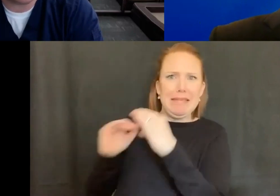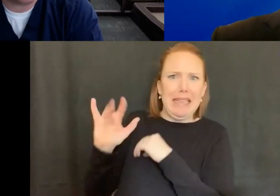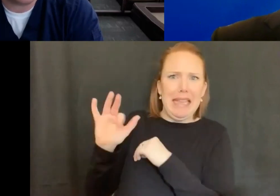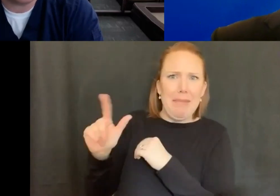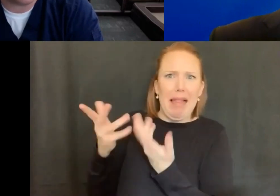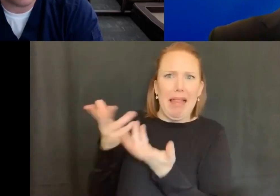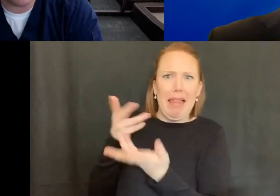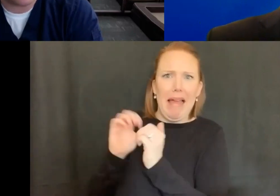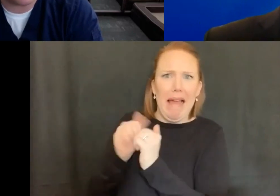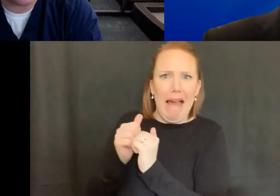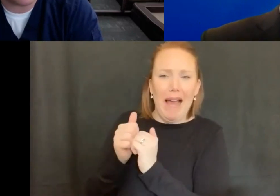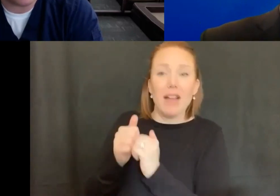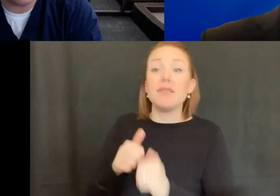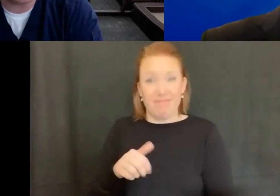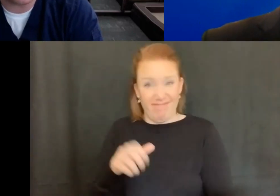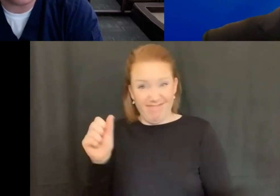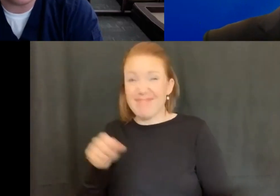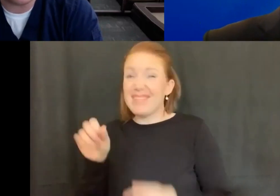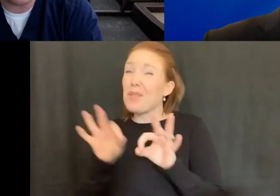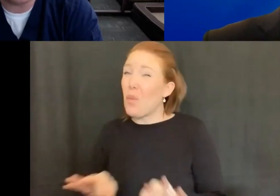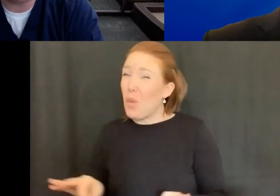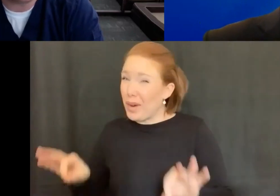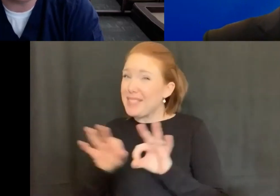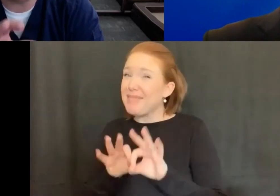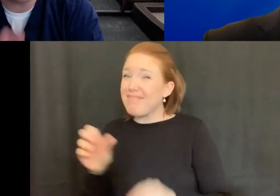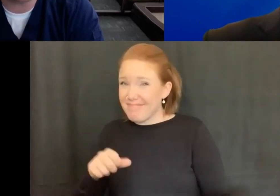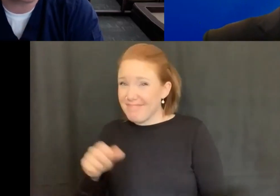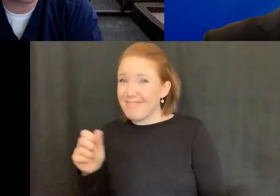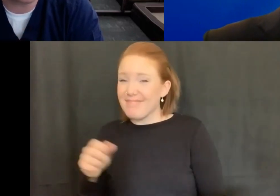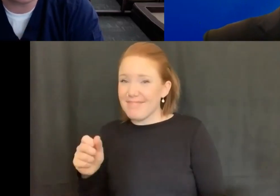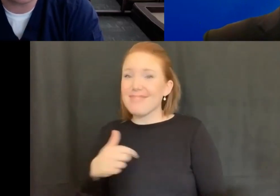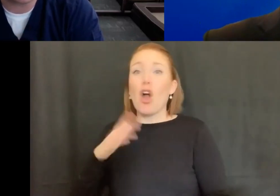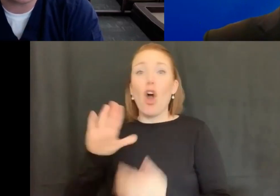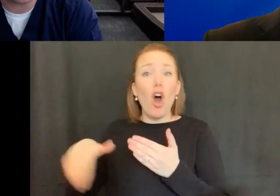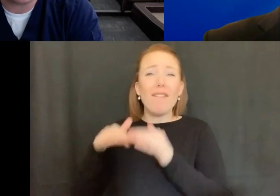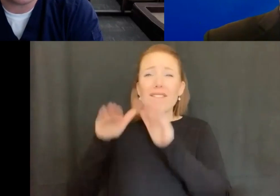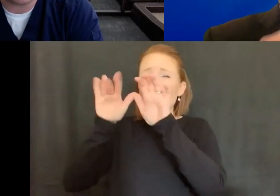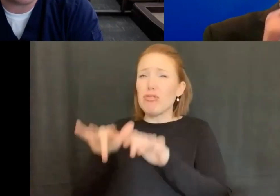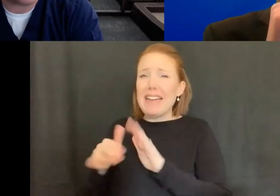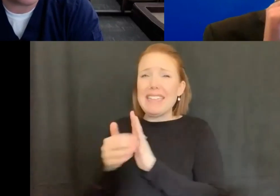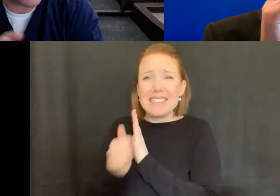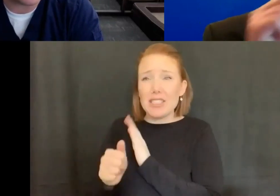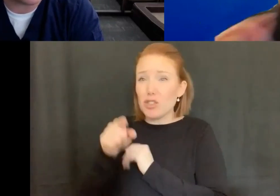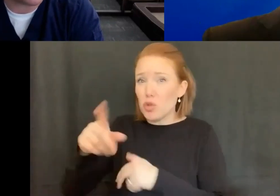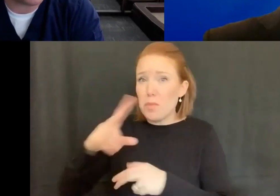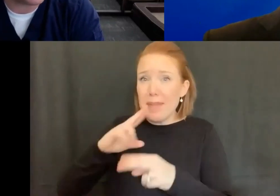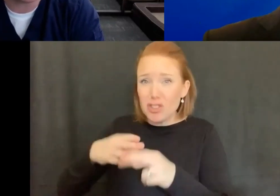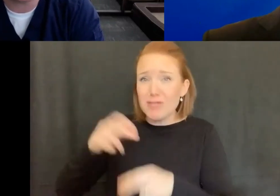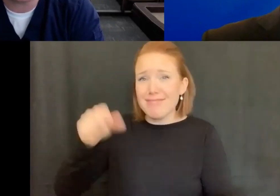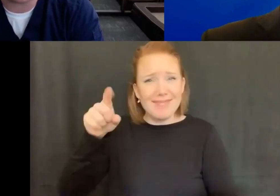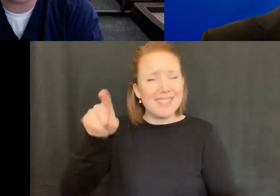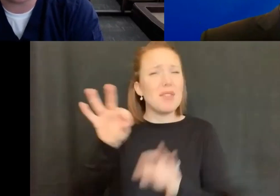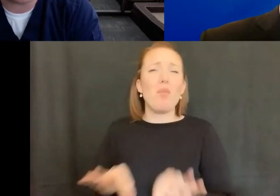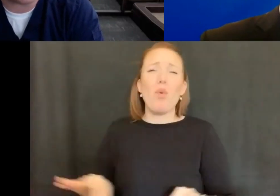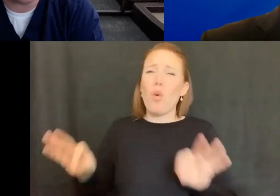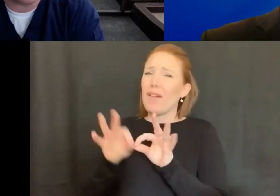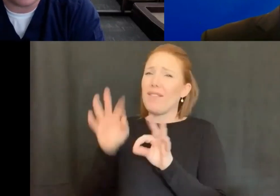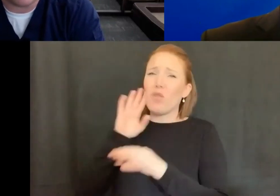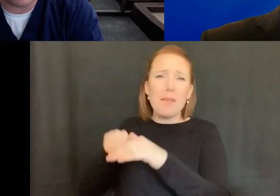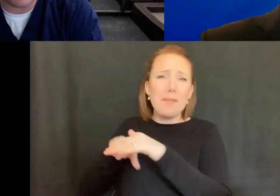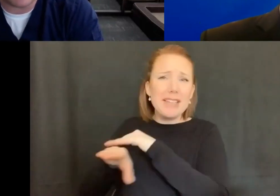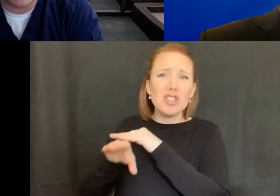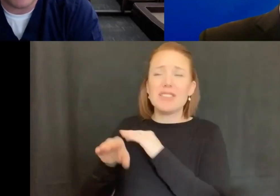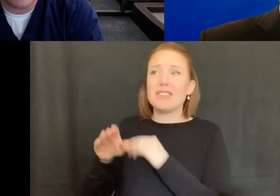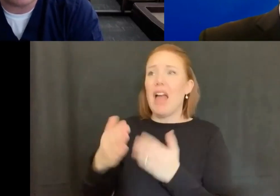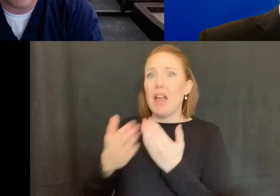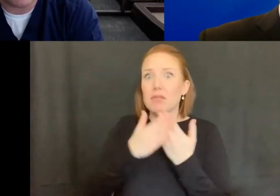the equation. Very important. And all the writing skills that you had mentioned are essential for admissions and throughout life.